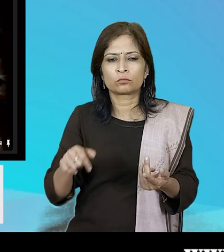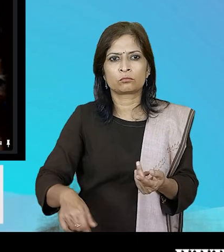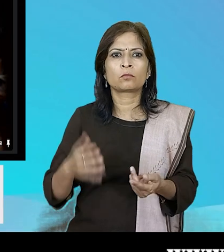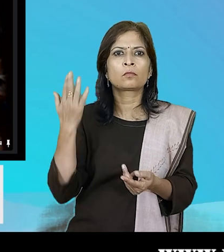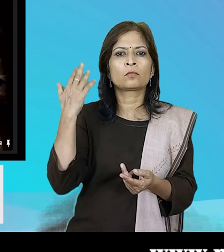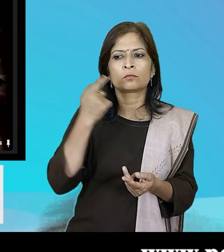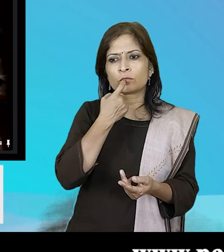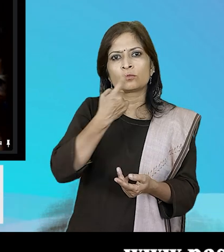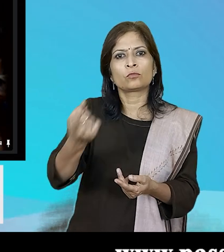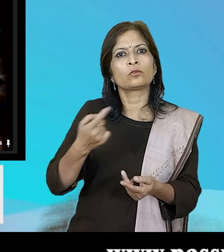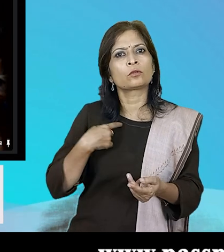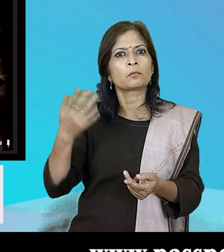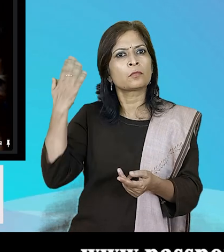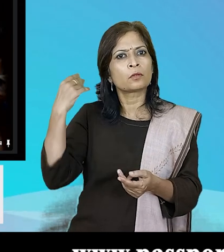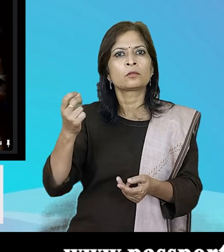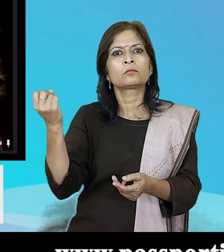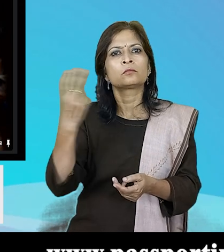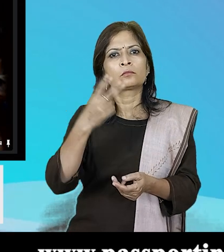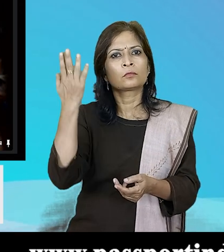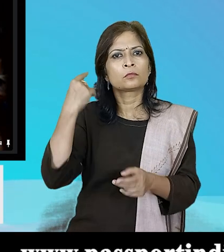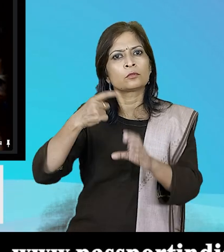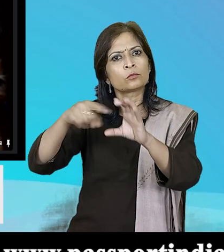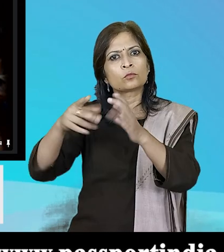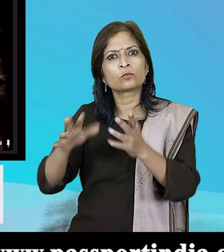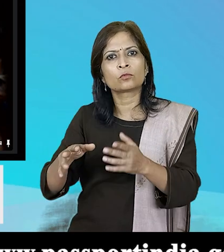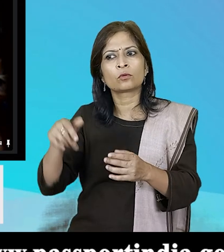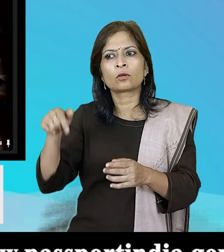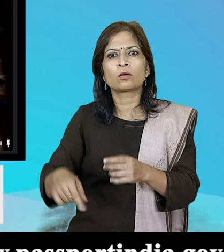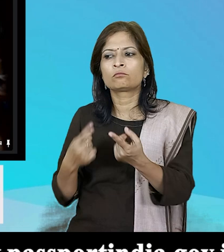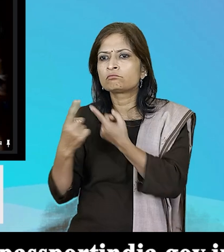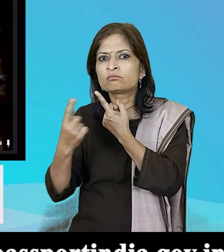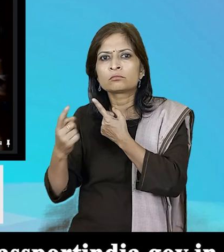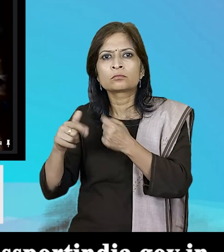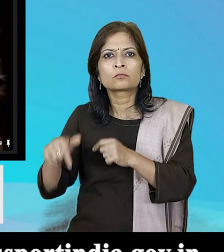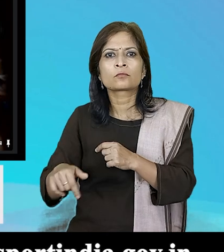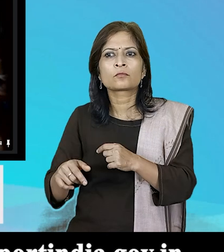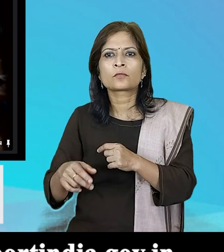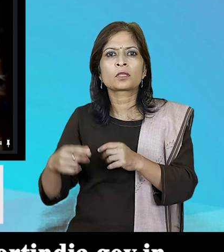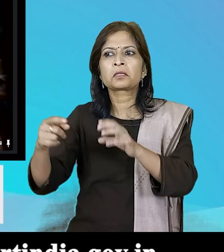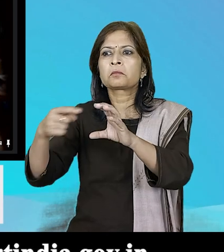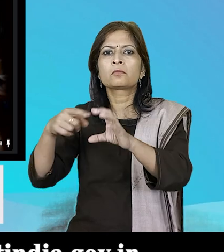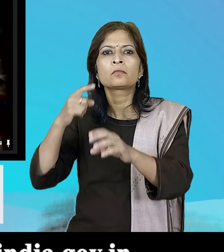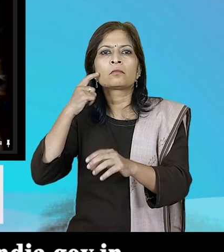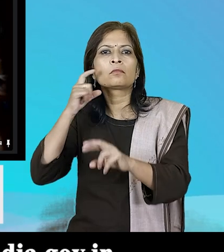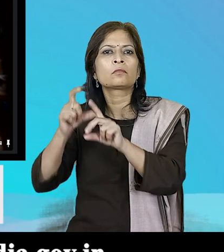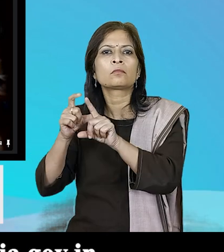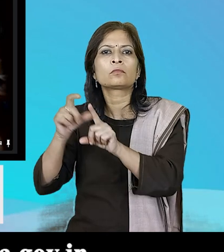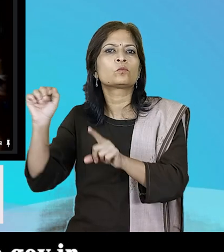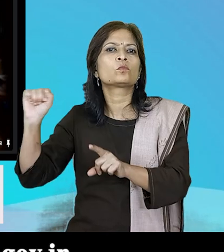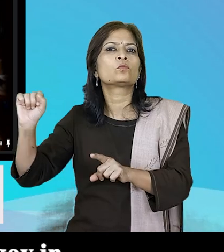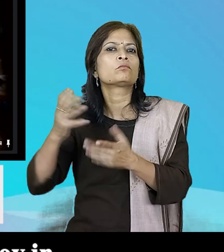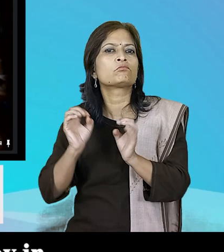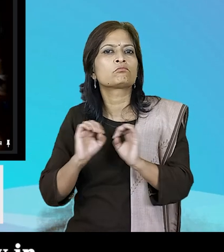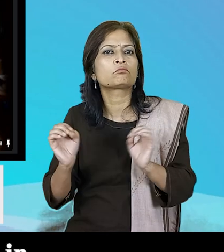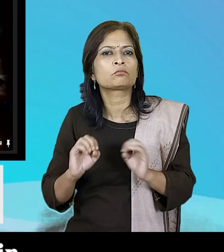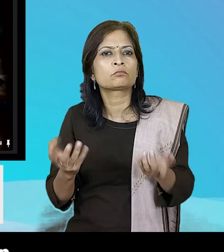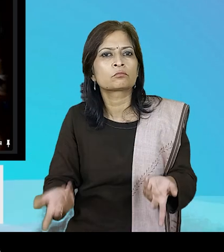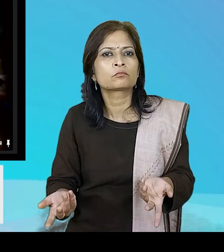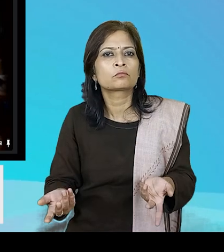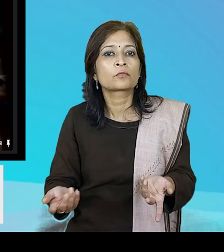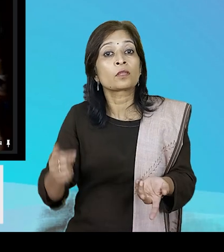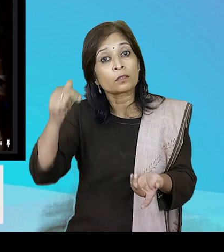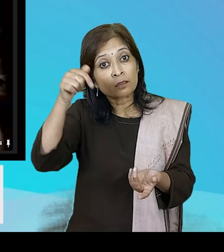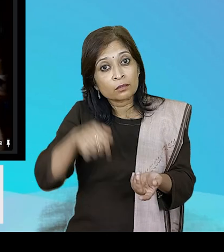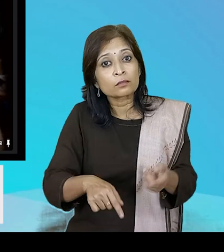email. And then the applicant says, we never received it. Then we check the application and it is somebody completely It's different. okay.